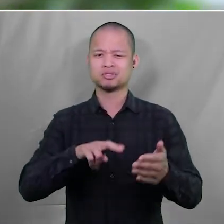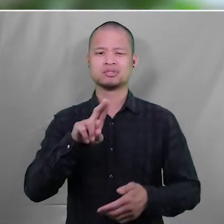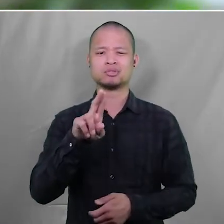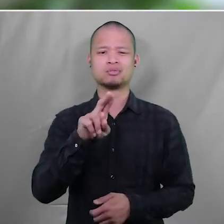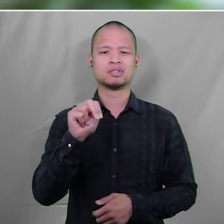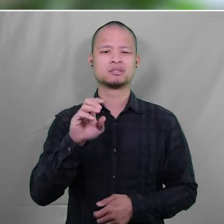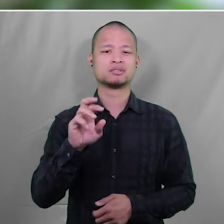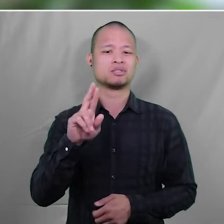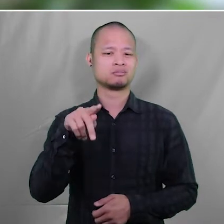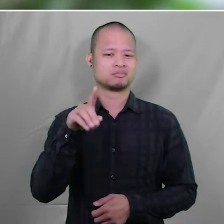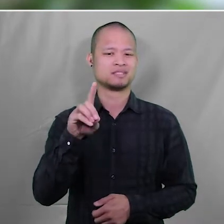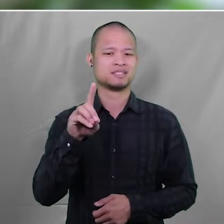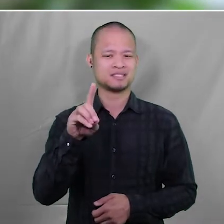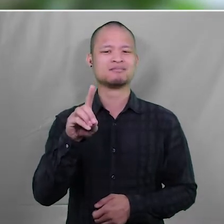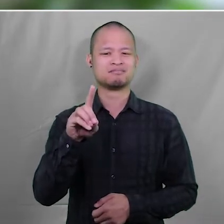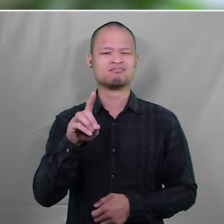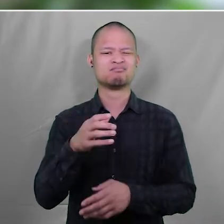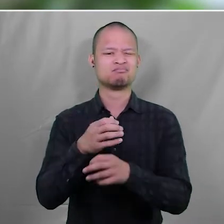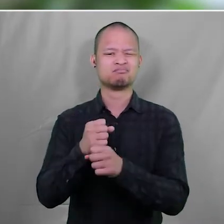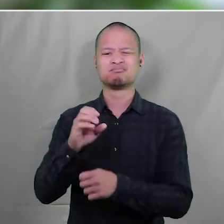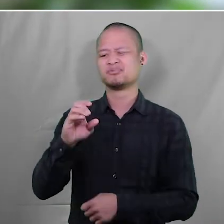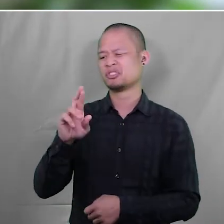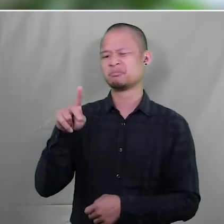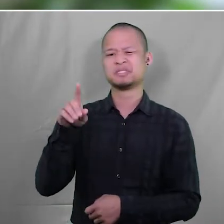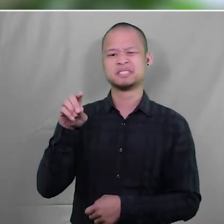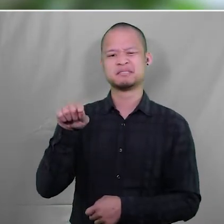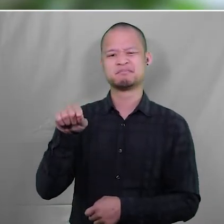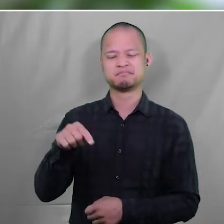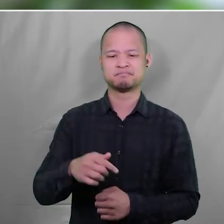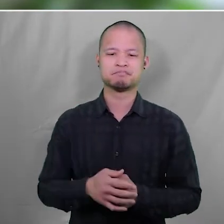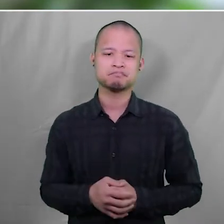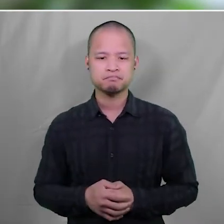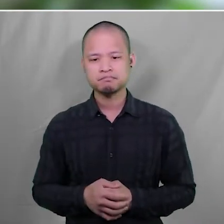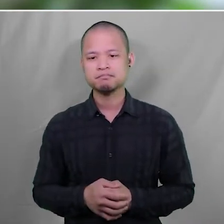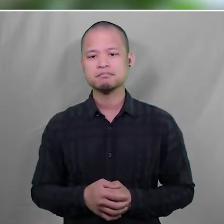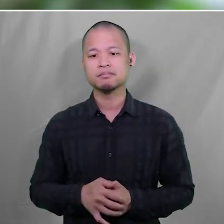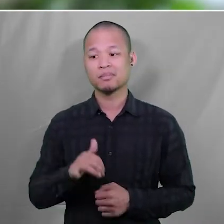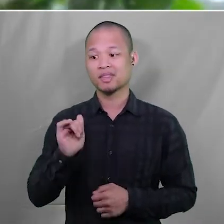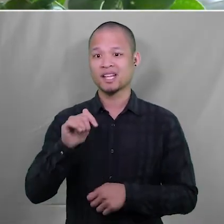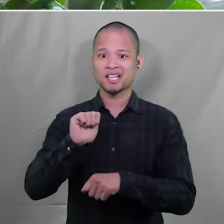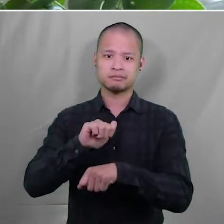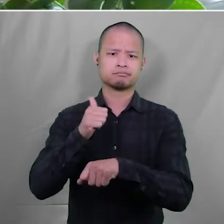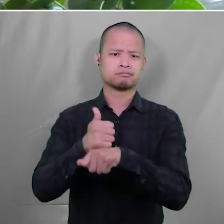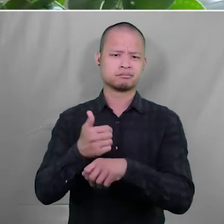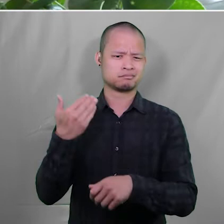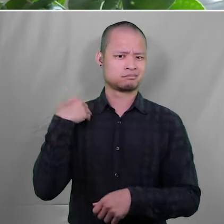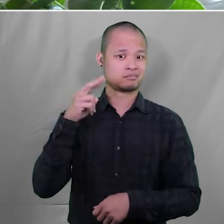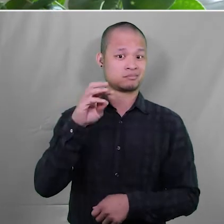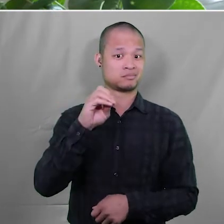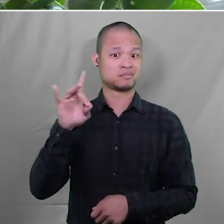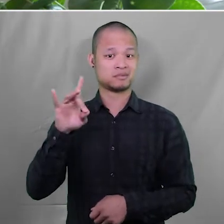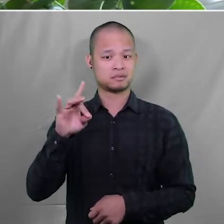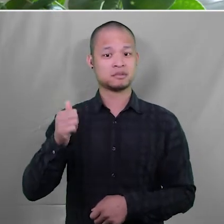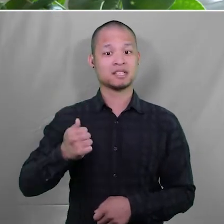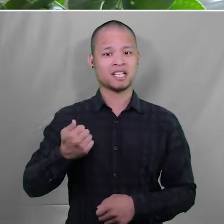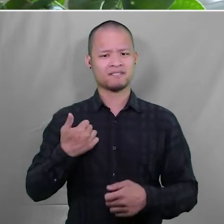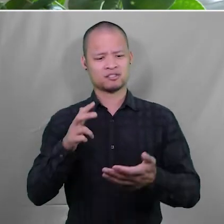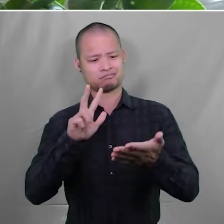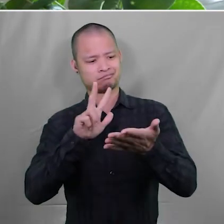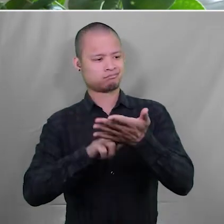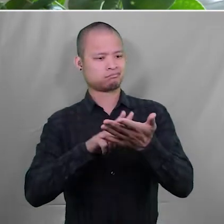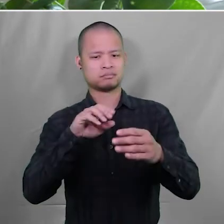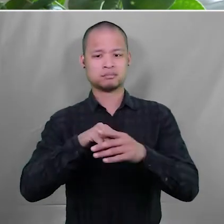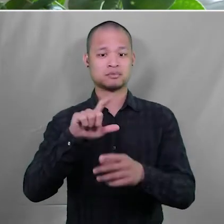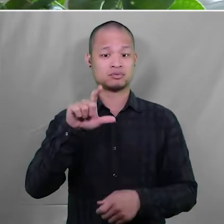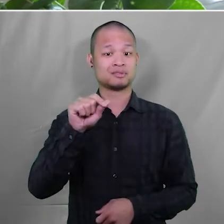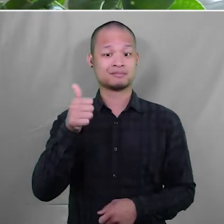Convention on the Rights of Persons with Disabilities, often called the CRPD. So it came into force in 2008 and Canada signed